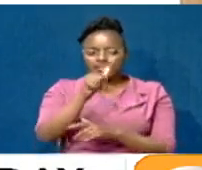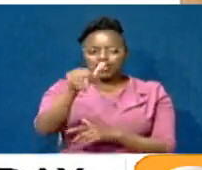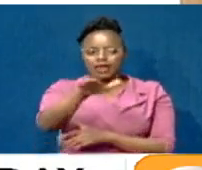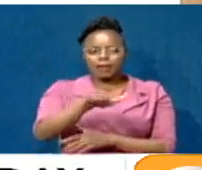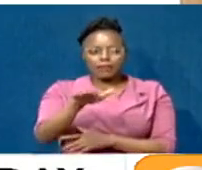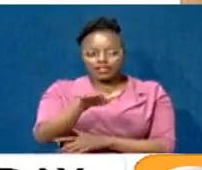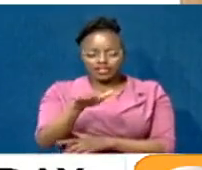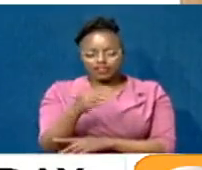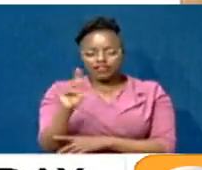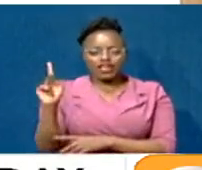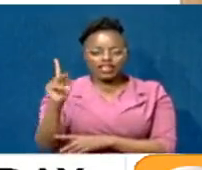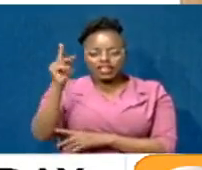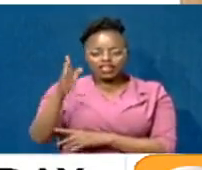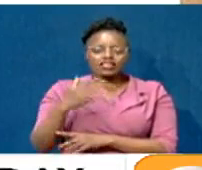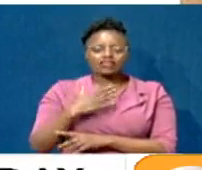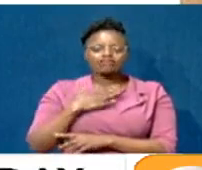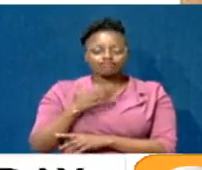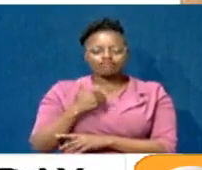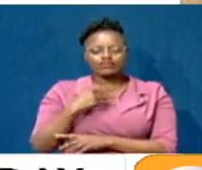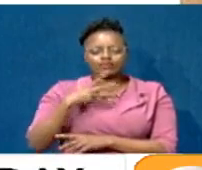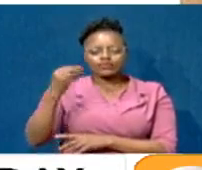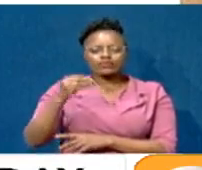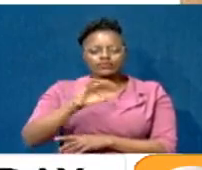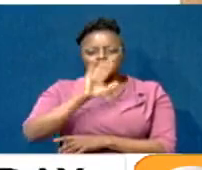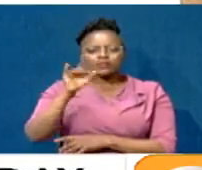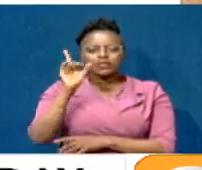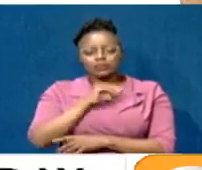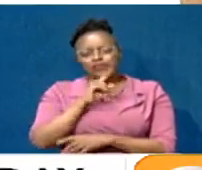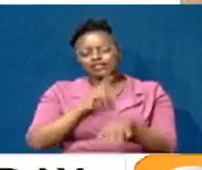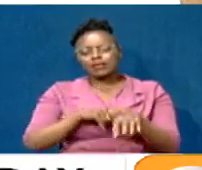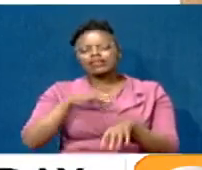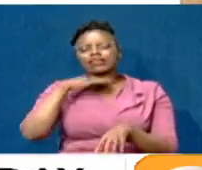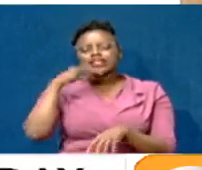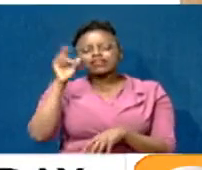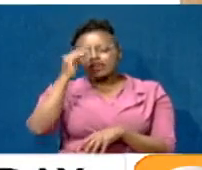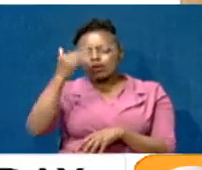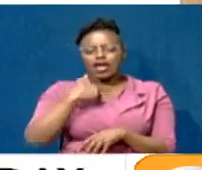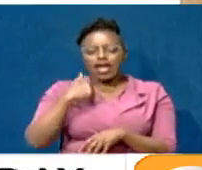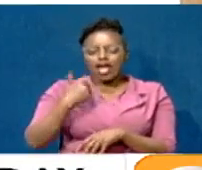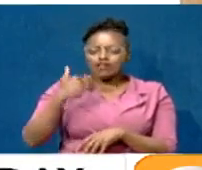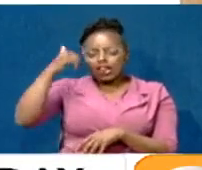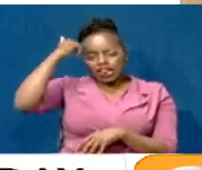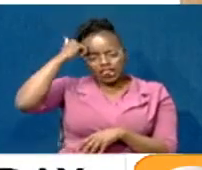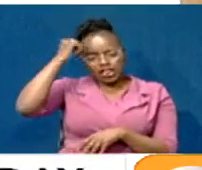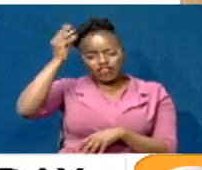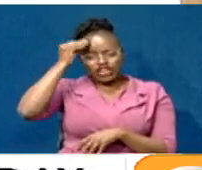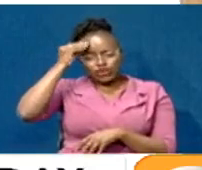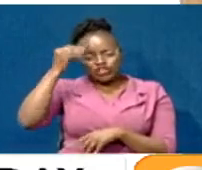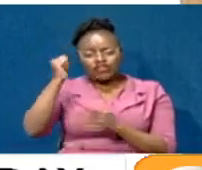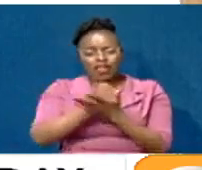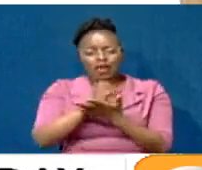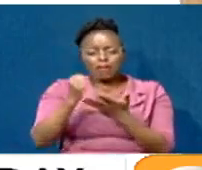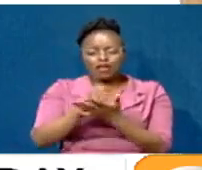places, our Kenyans have gone, they have come back in coffins because of no communication. Your passport